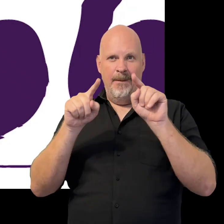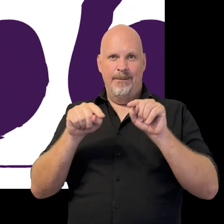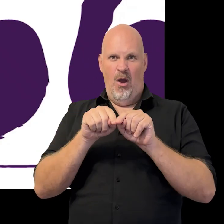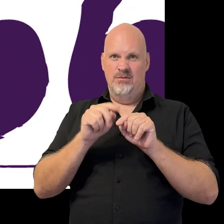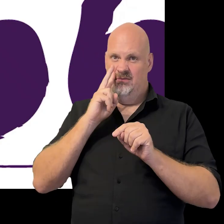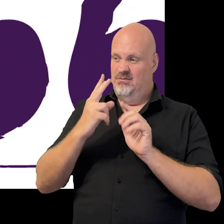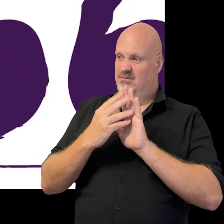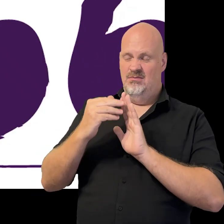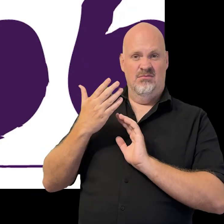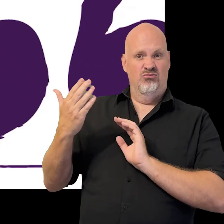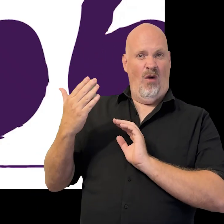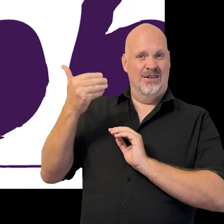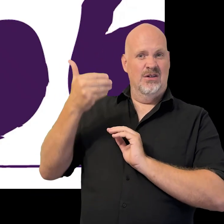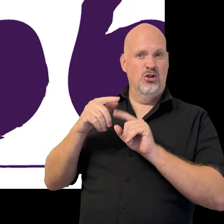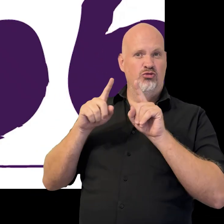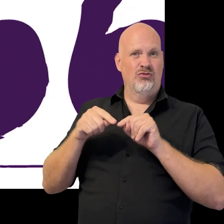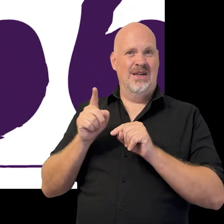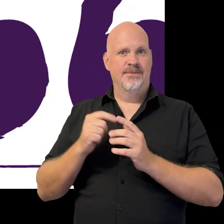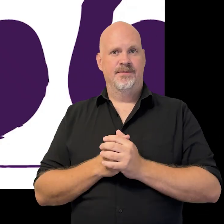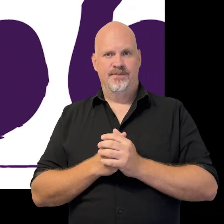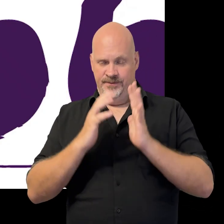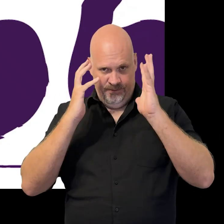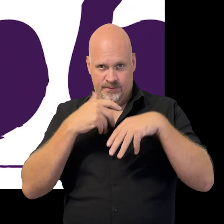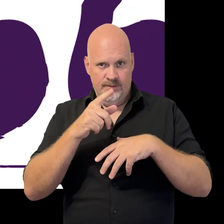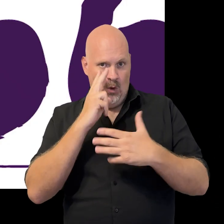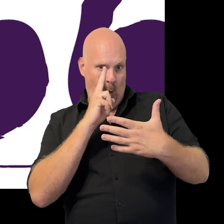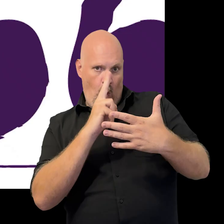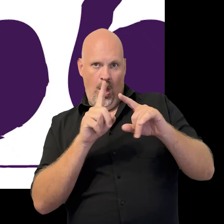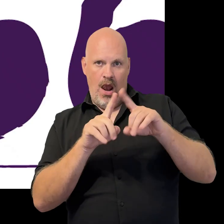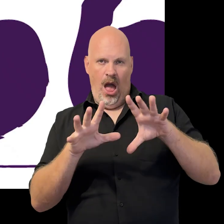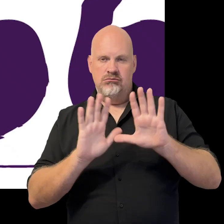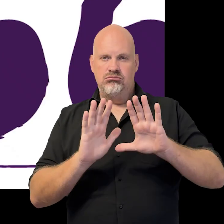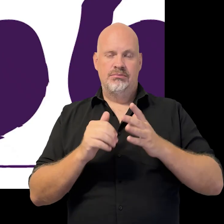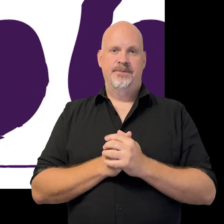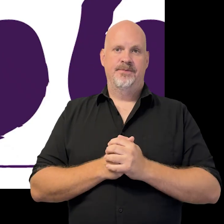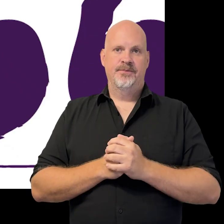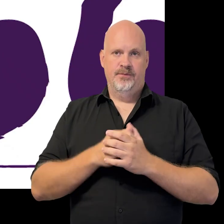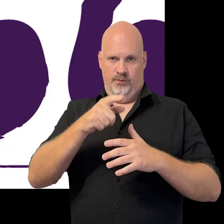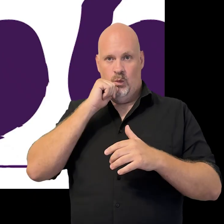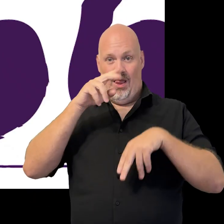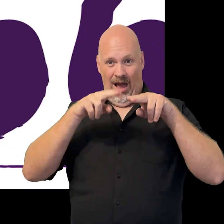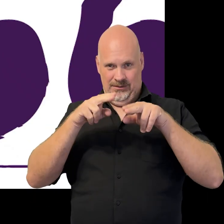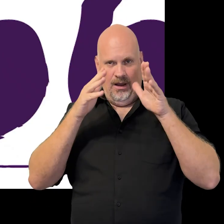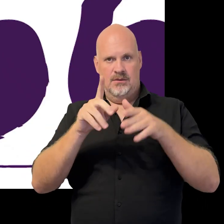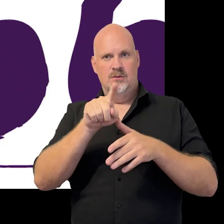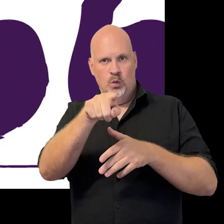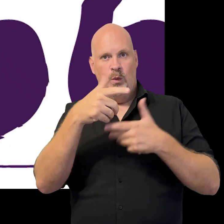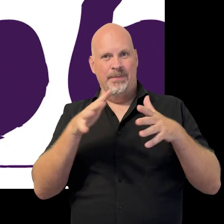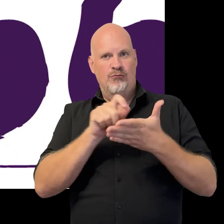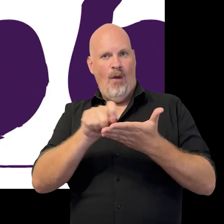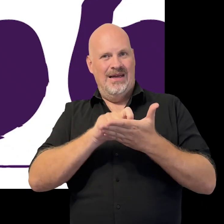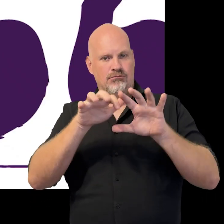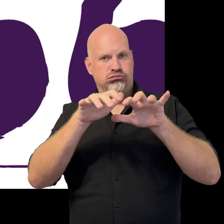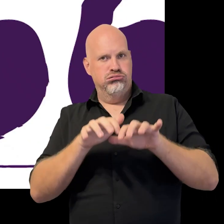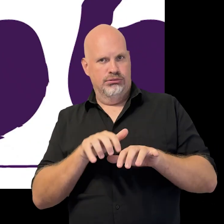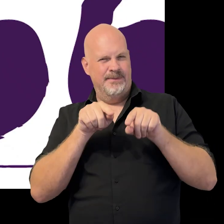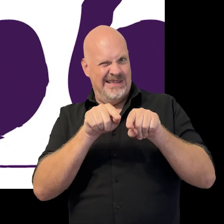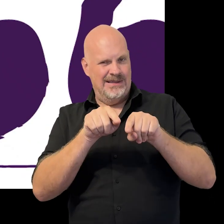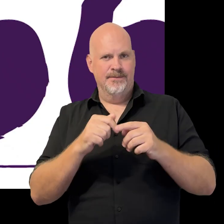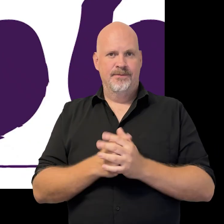written by experts in their field that we can draw upon and synthesize to develop a literature